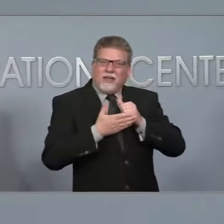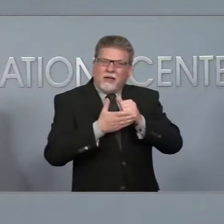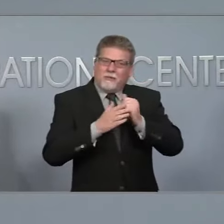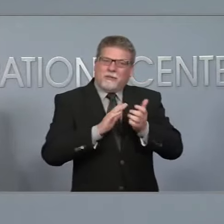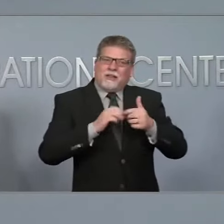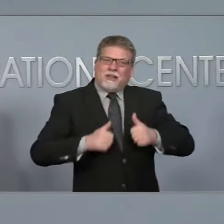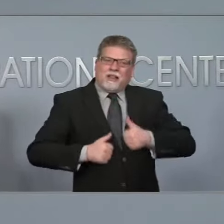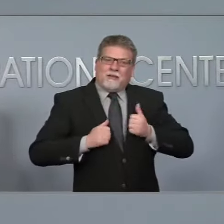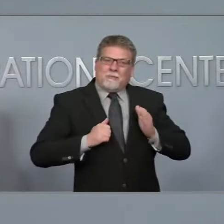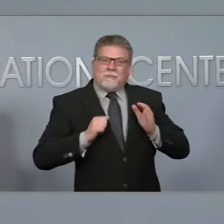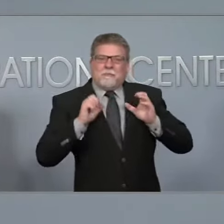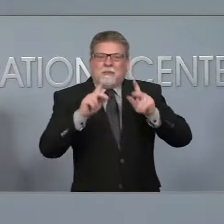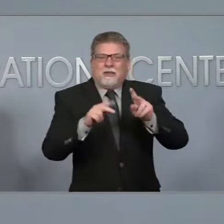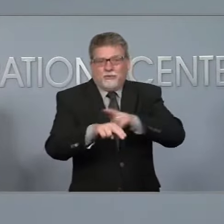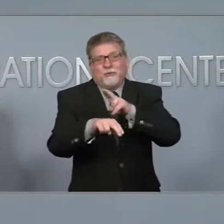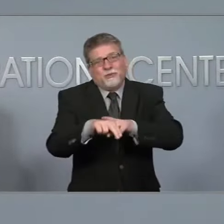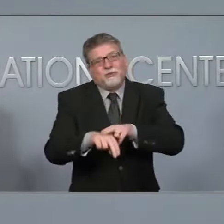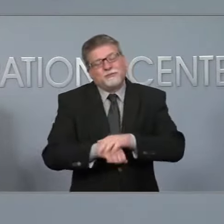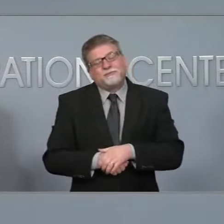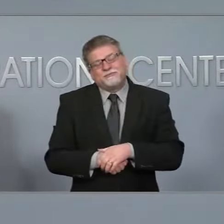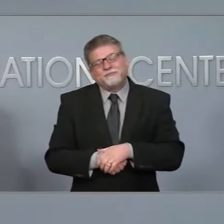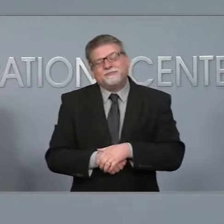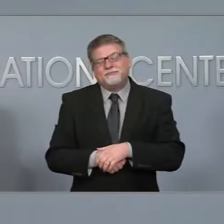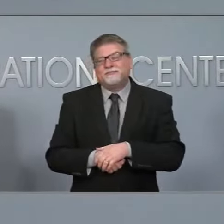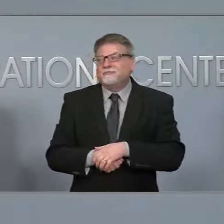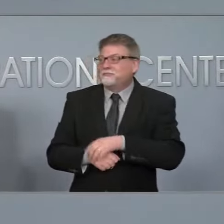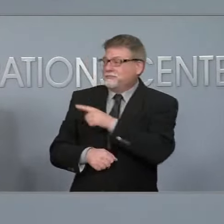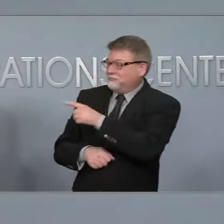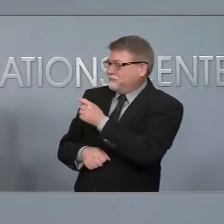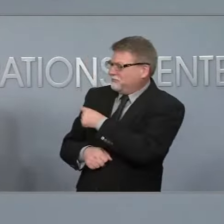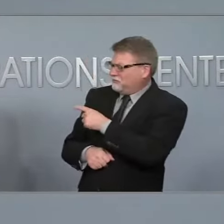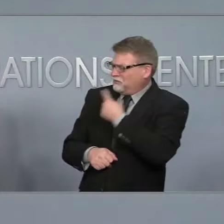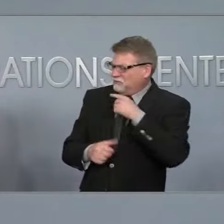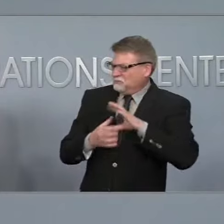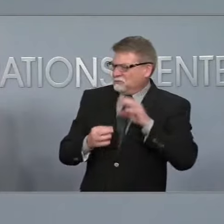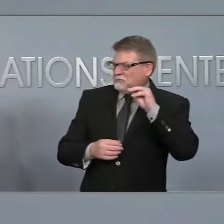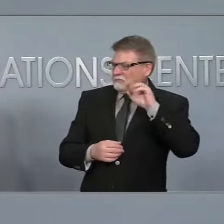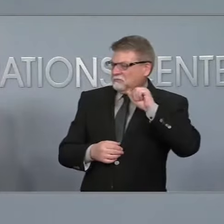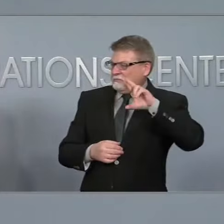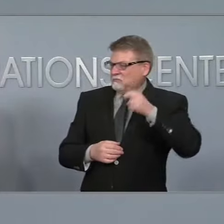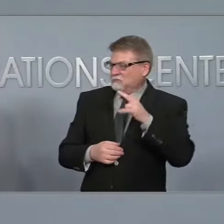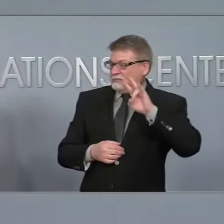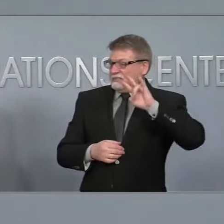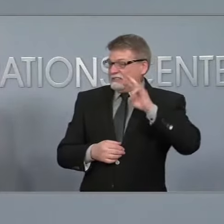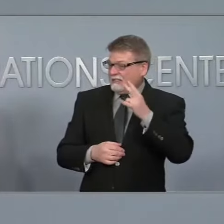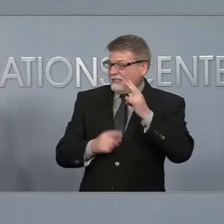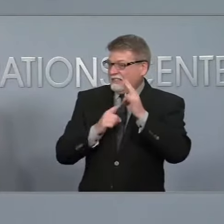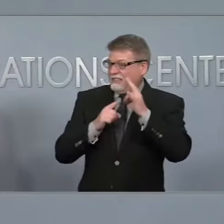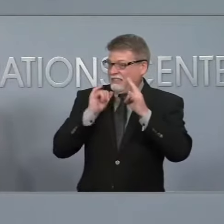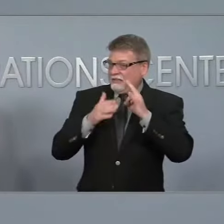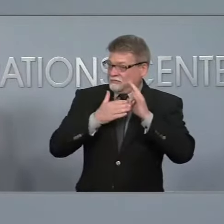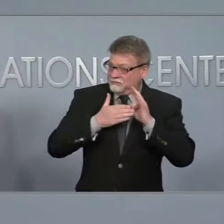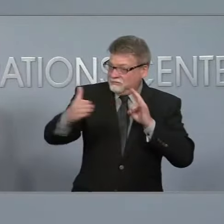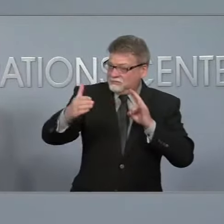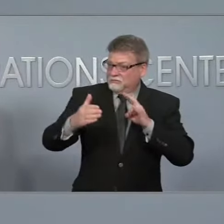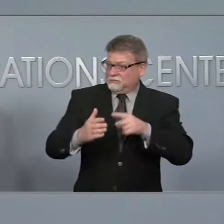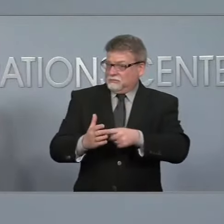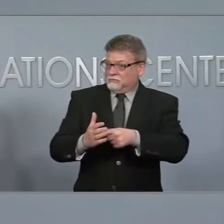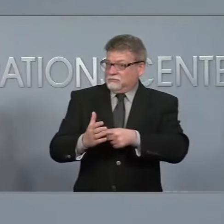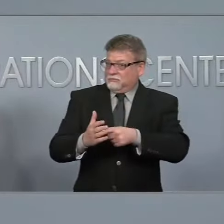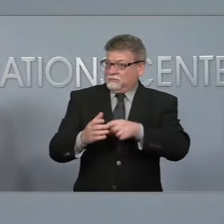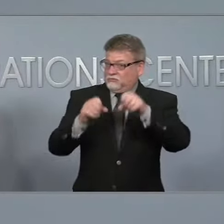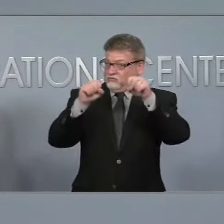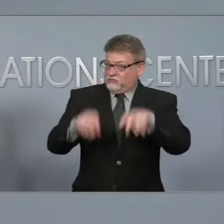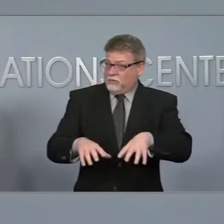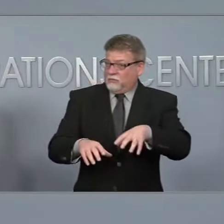I mean, look, that's like if somebody their kid isn't vaccinated yet, and is that the timeline related to that with the being able to have